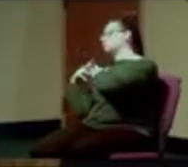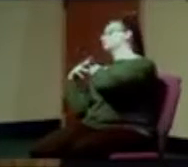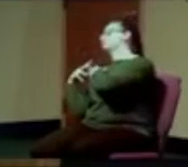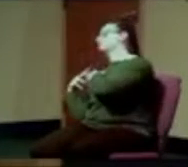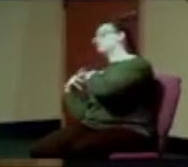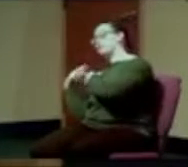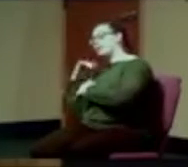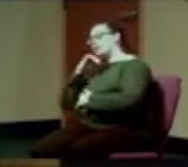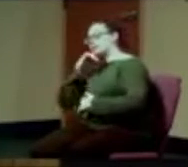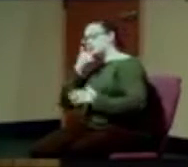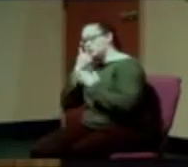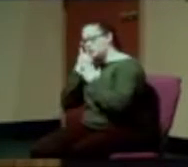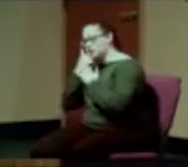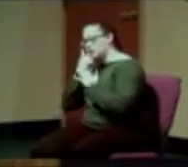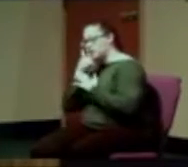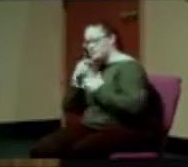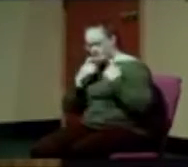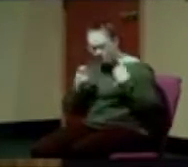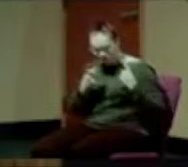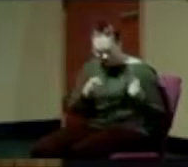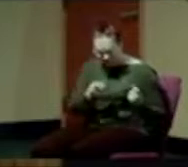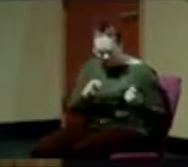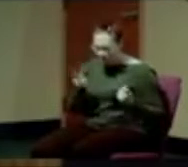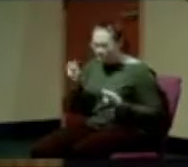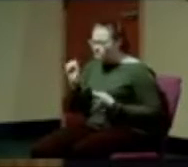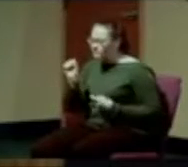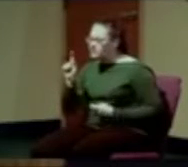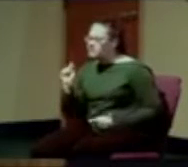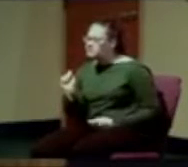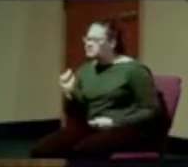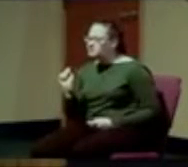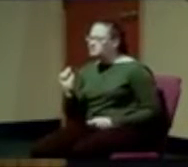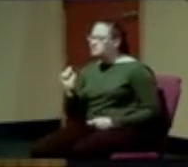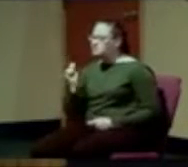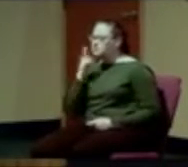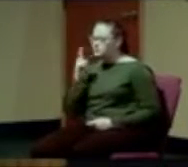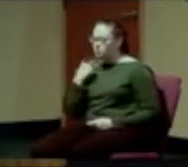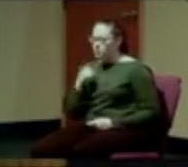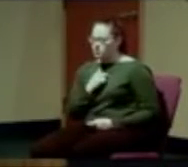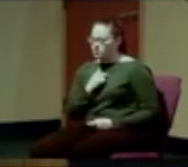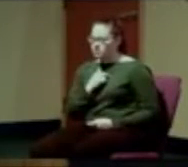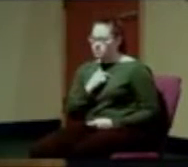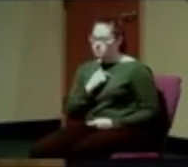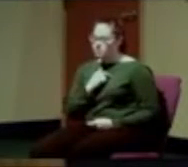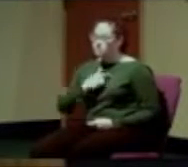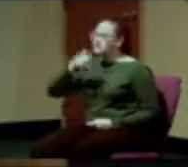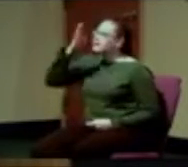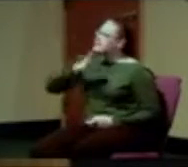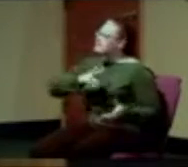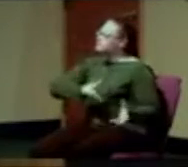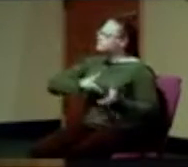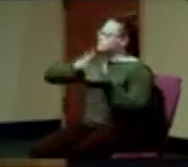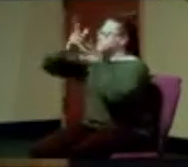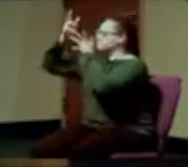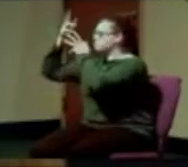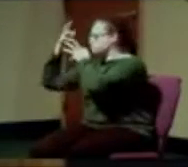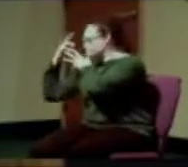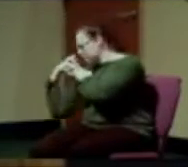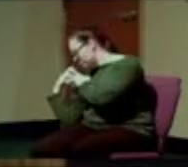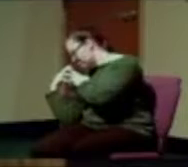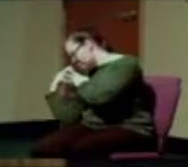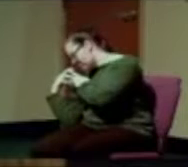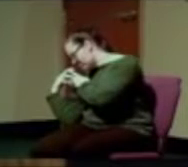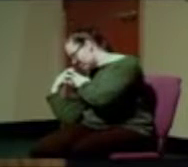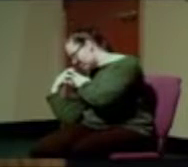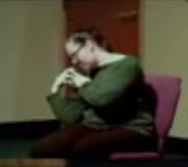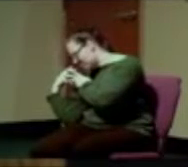vest for us. The Bible says that God laid on him the iniquity of us all. But the gospel